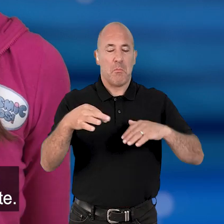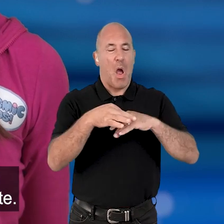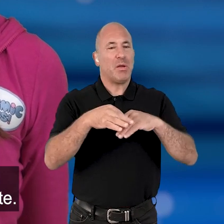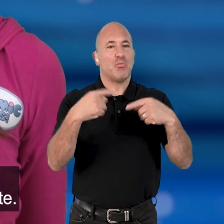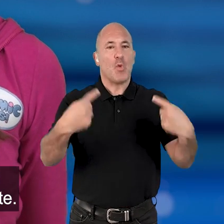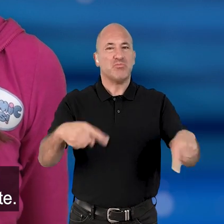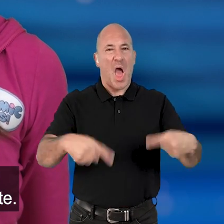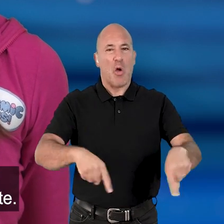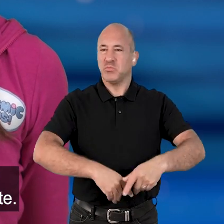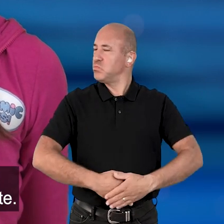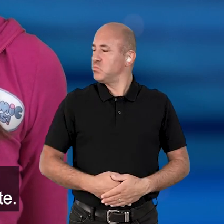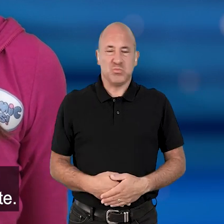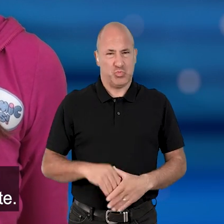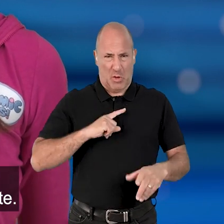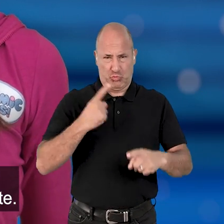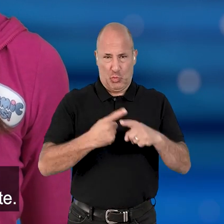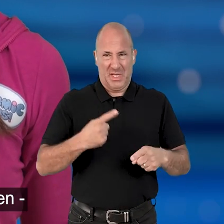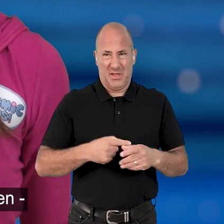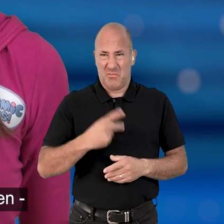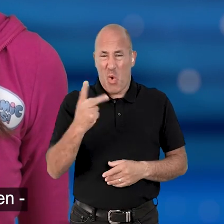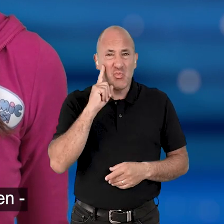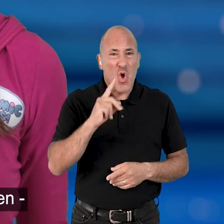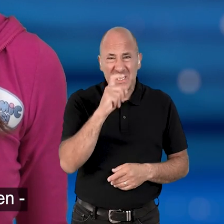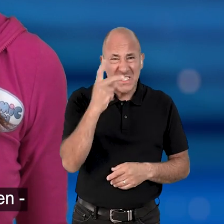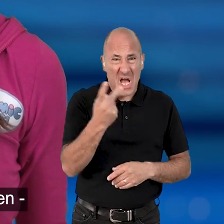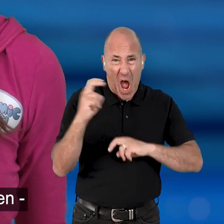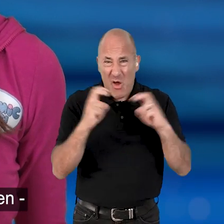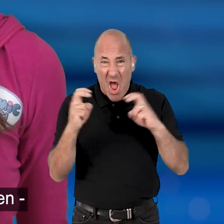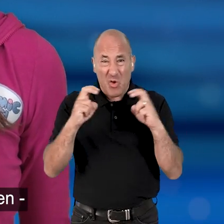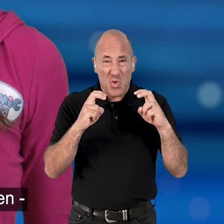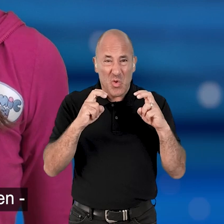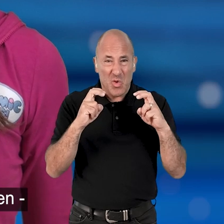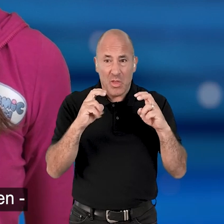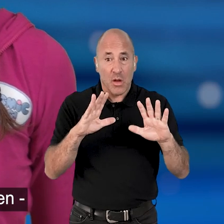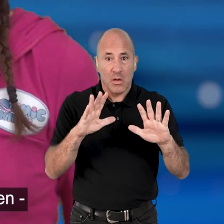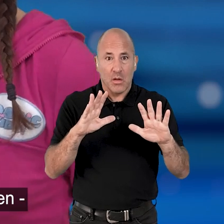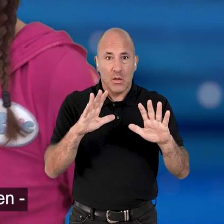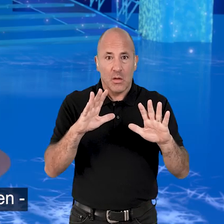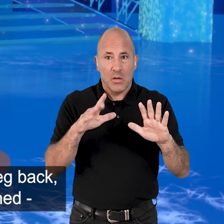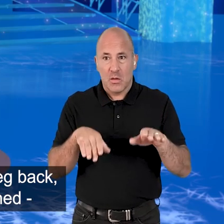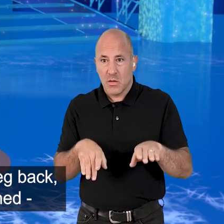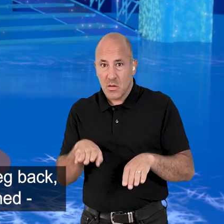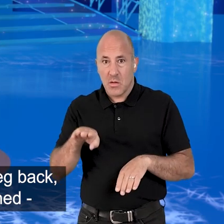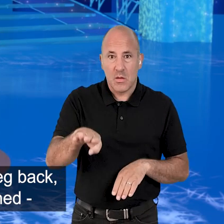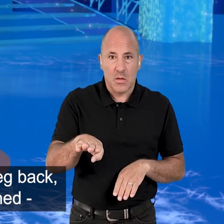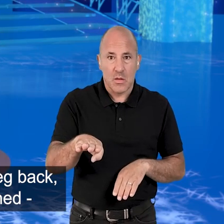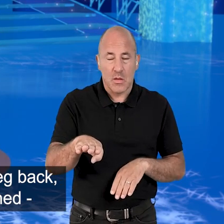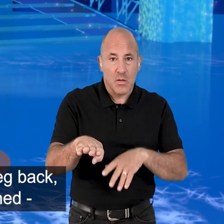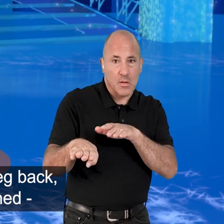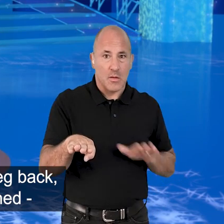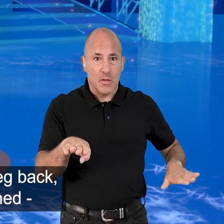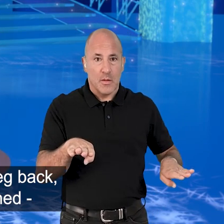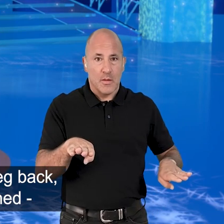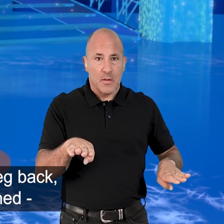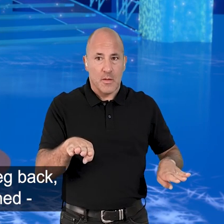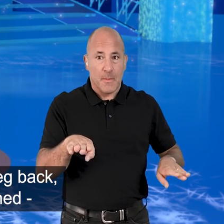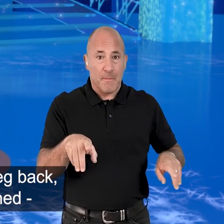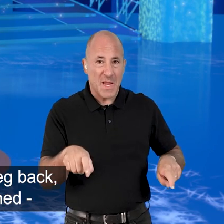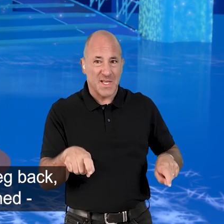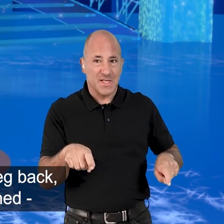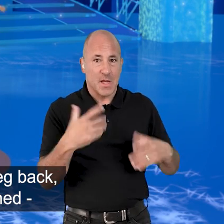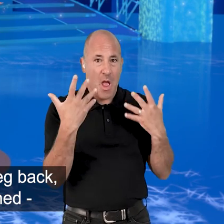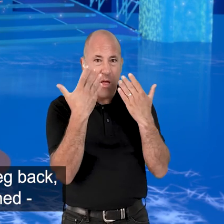to marry in such haste. The two girls argue. And then, stepping one leg forward, one leg back,